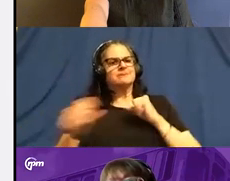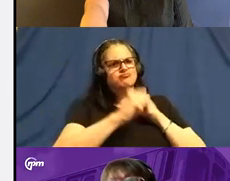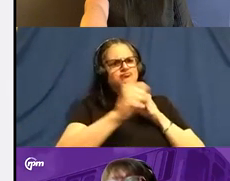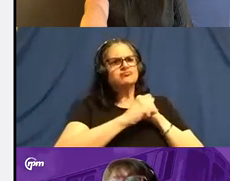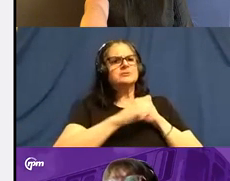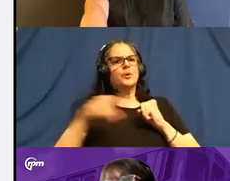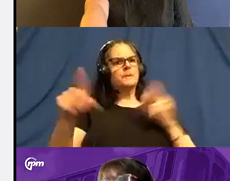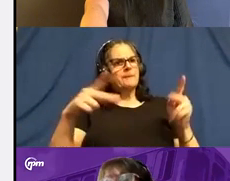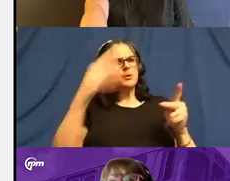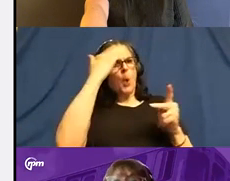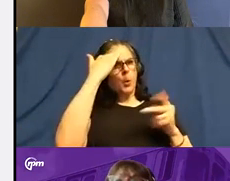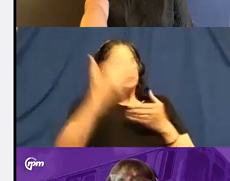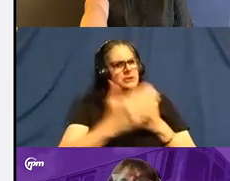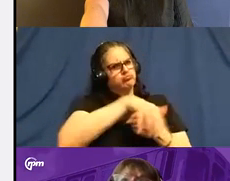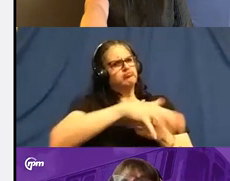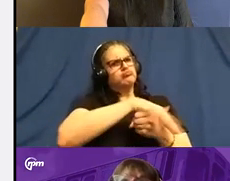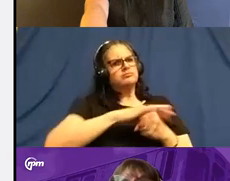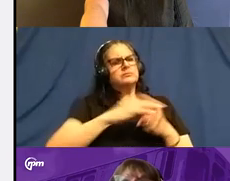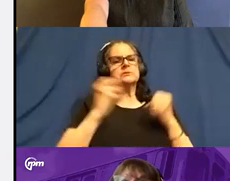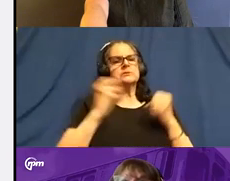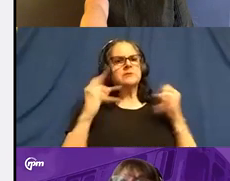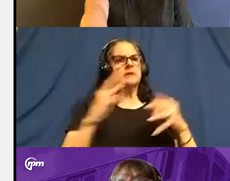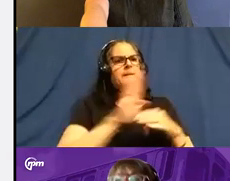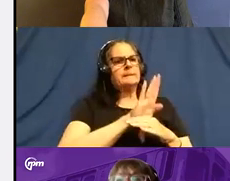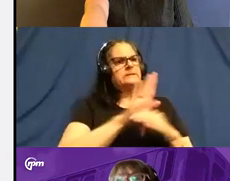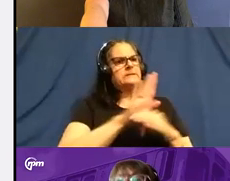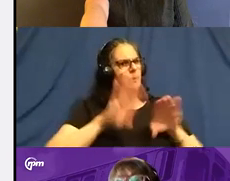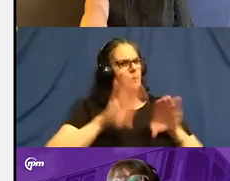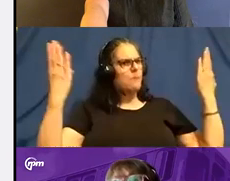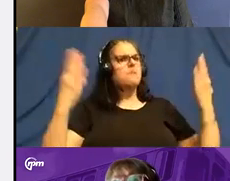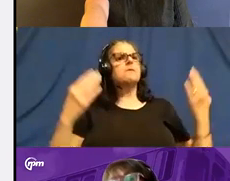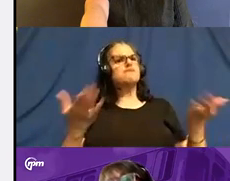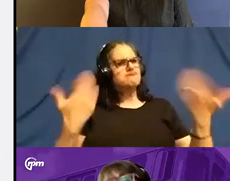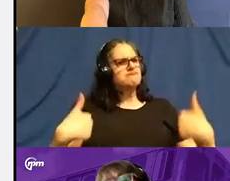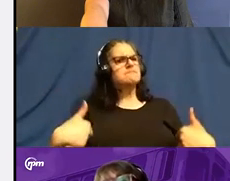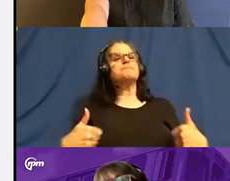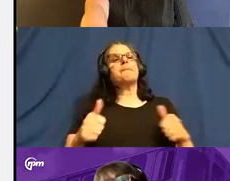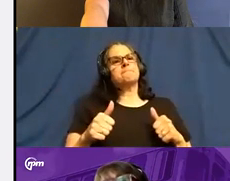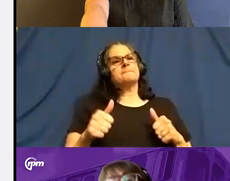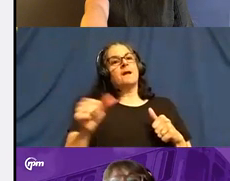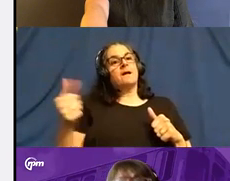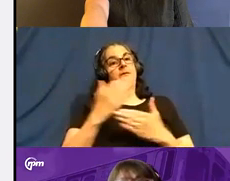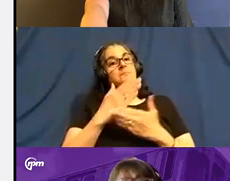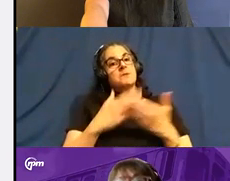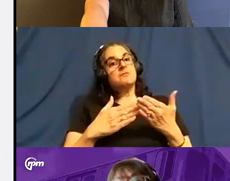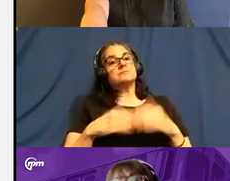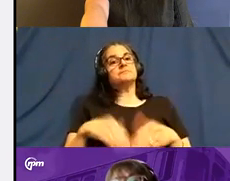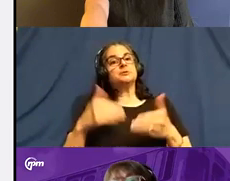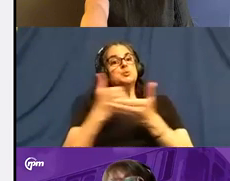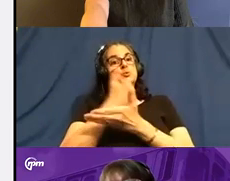for that. Additional pieces of the Open for Business program will include new creative materials,